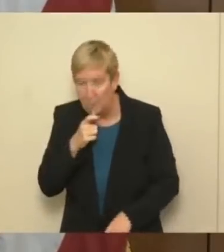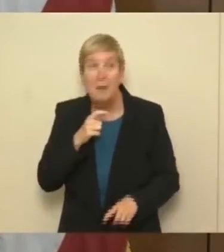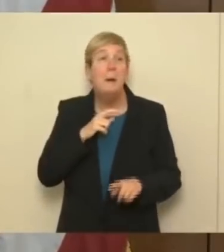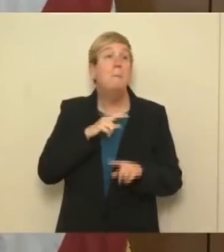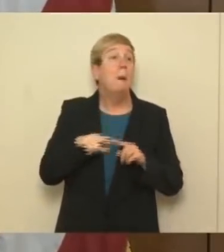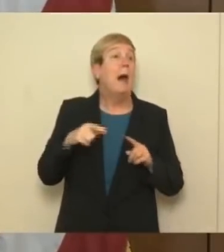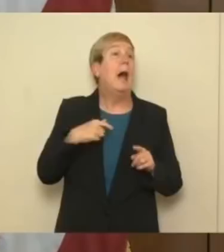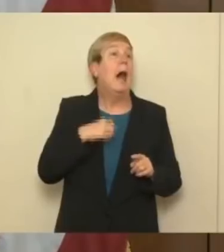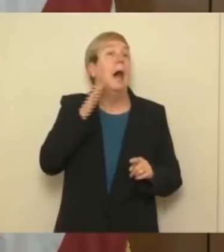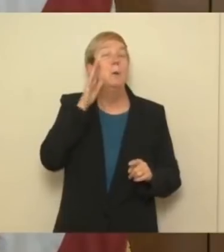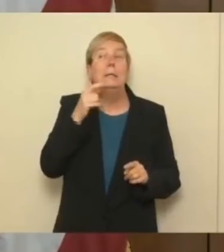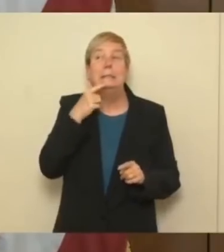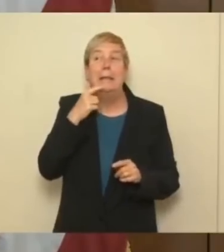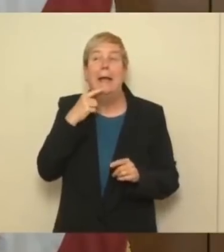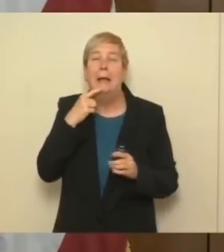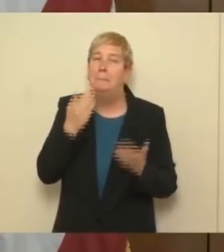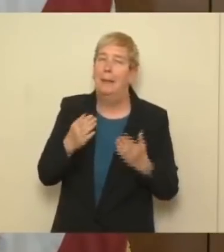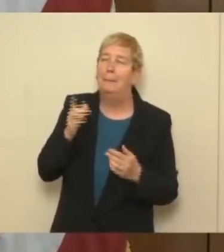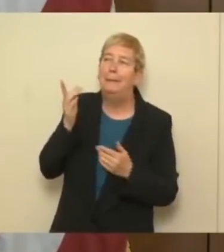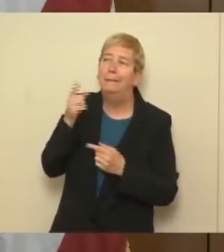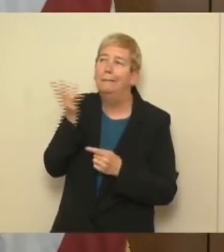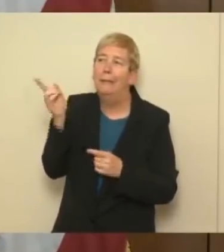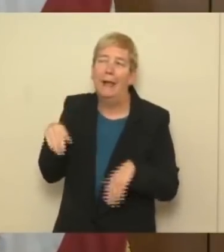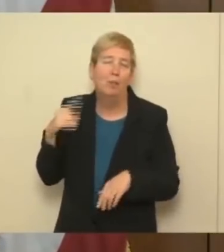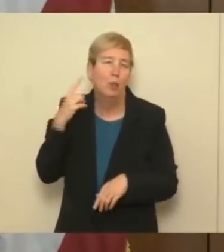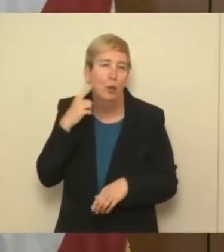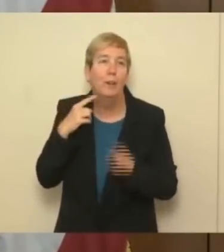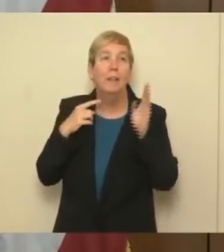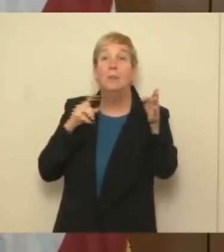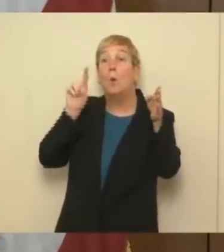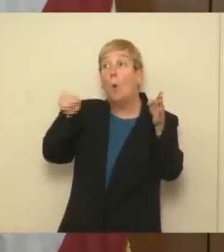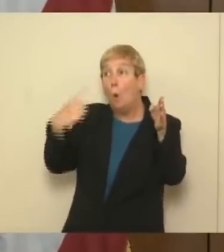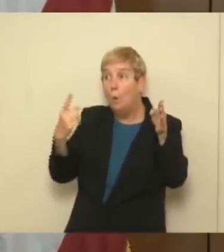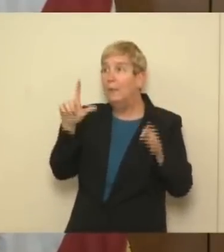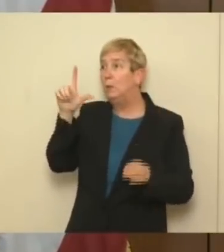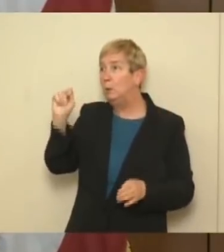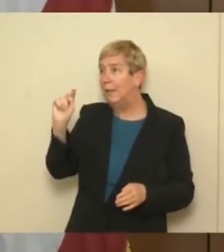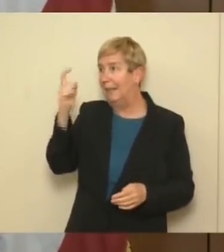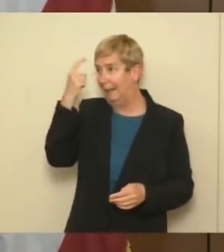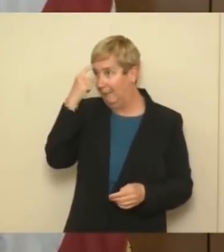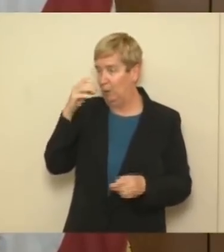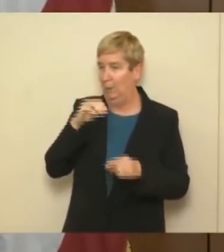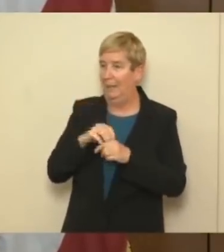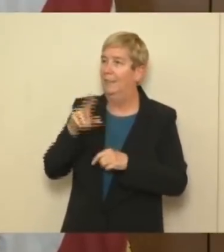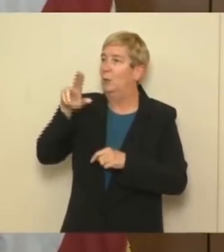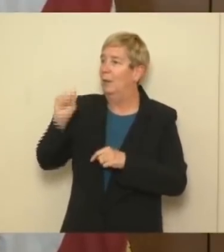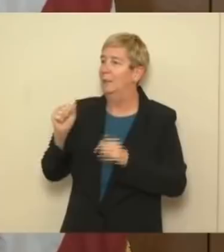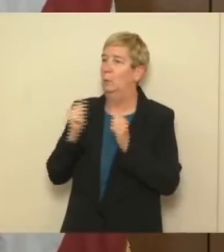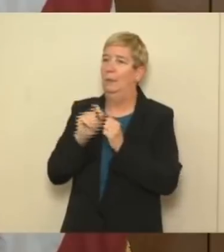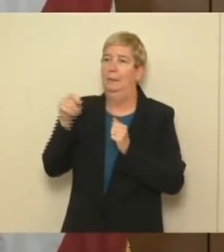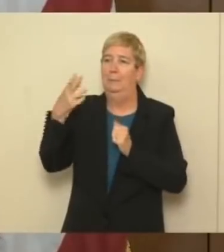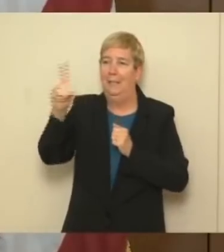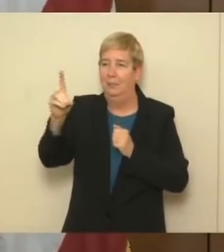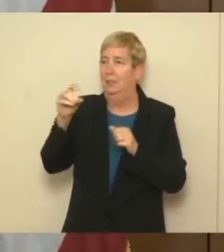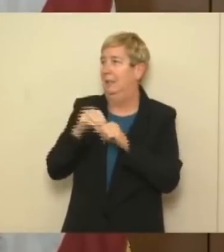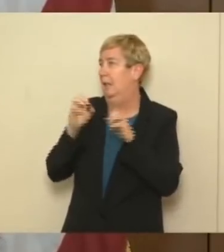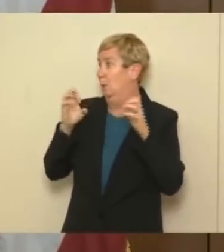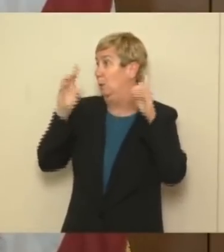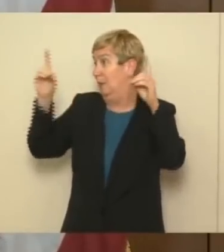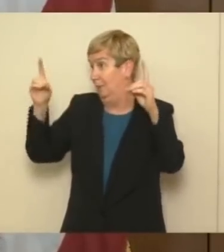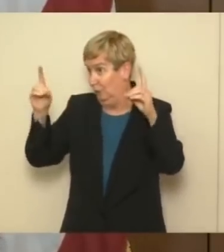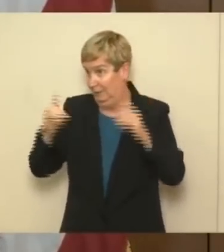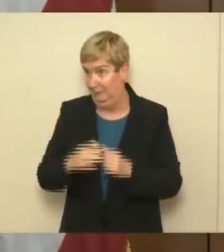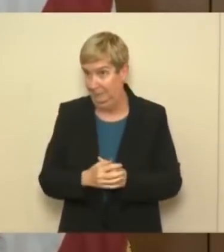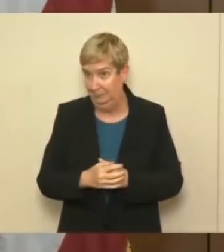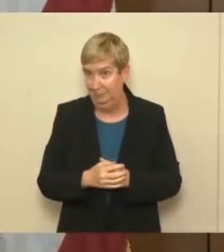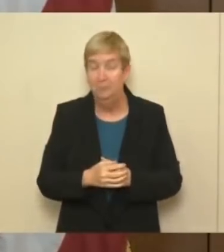say this about you. He is the only Lieutenant Governor in the country with a PhD in education. I believe that you might